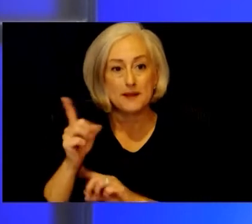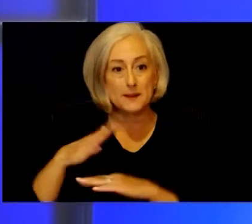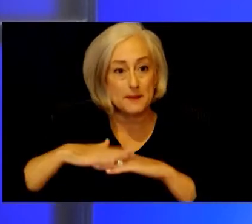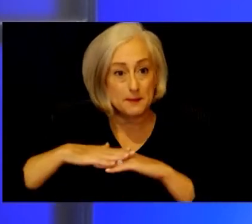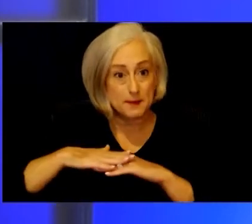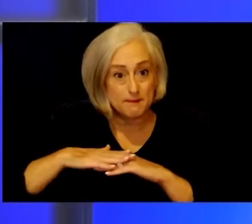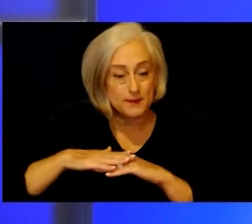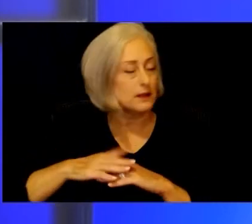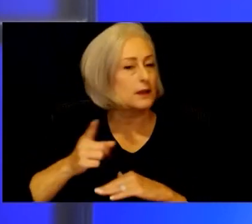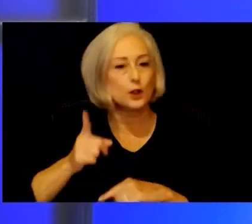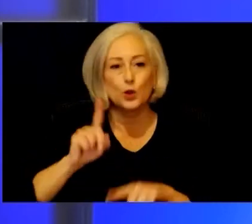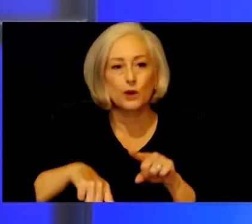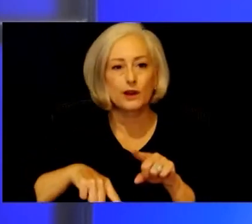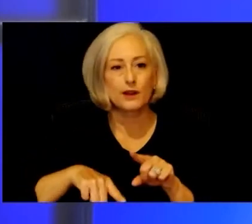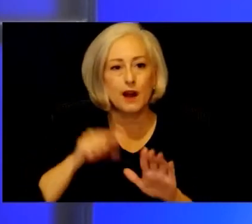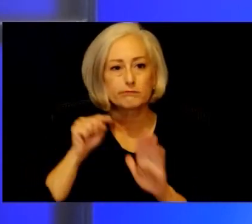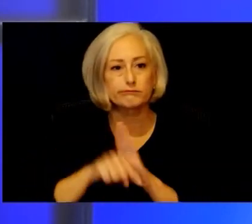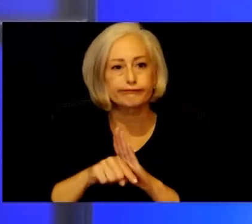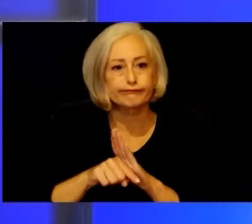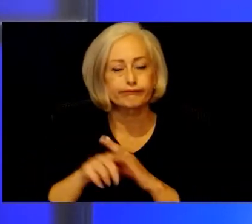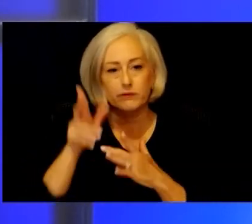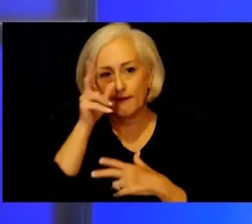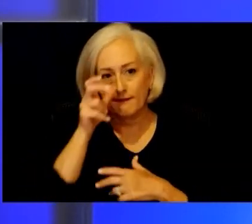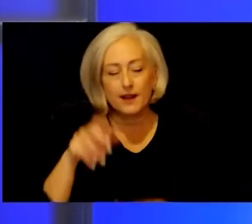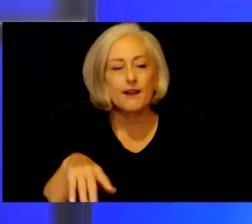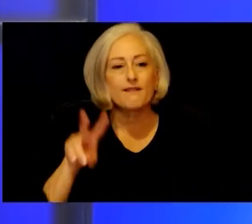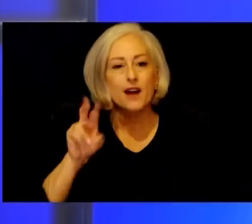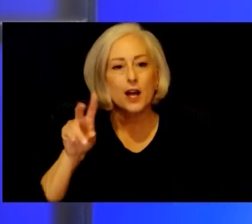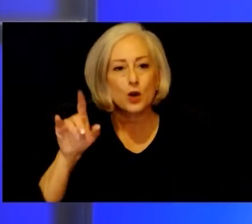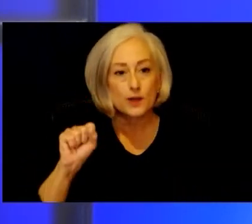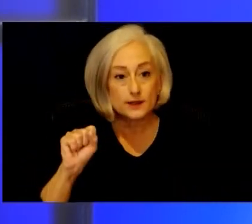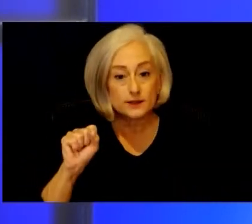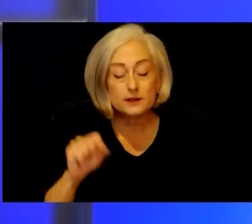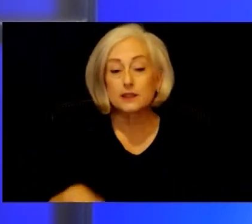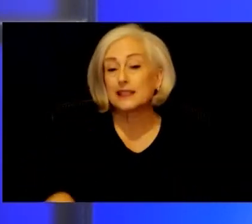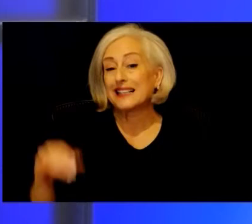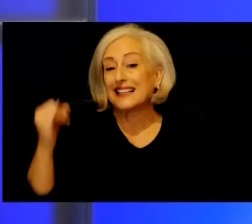this contaminated hepatitis A infected